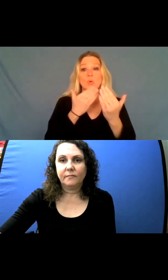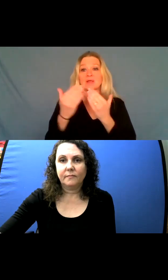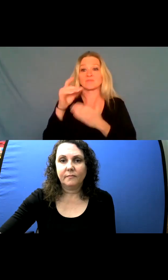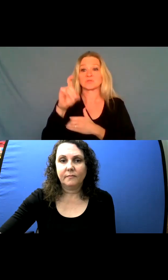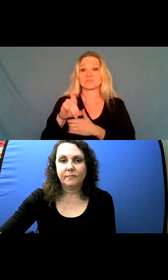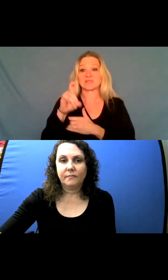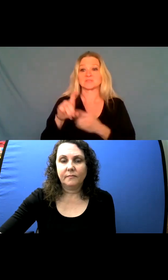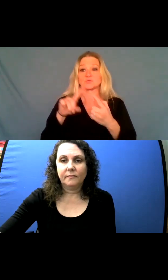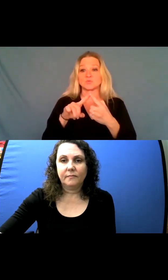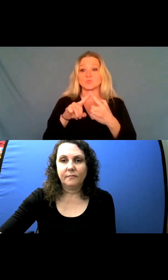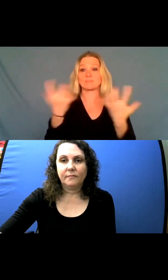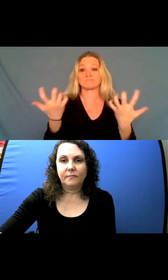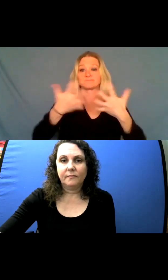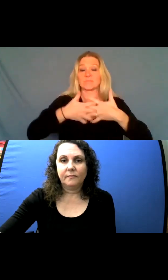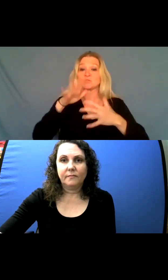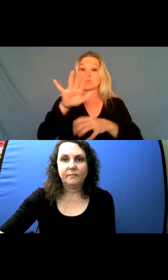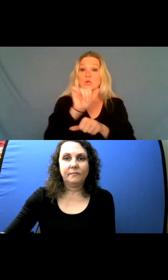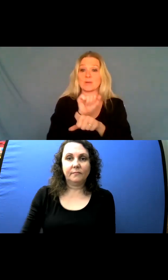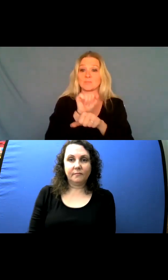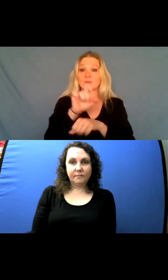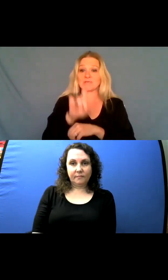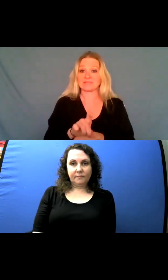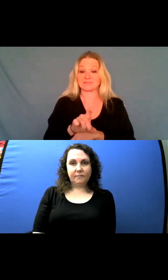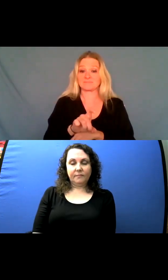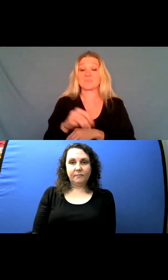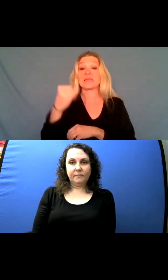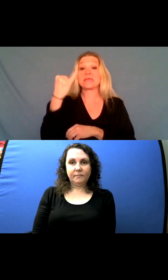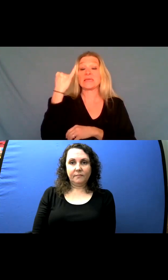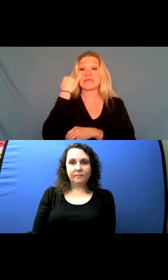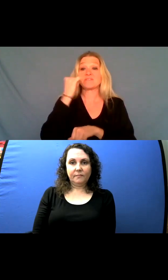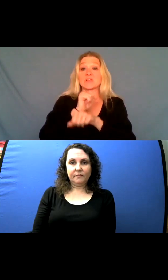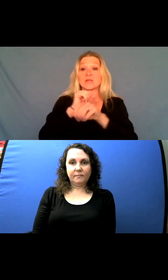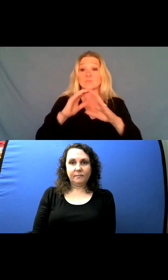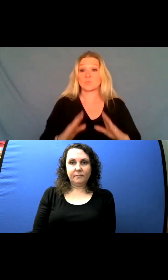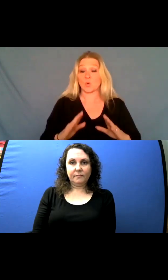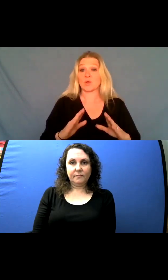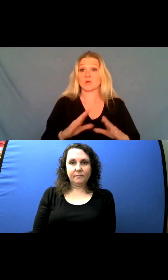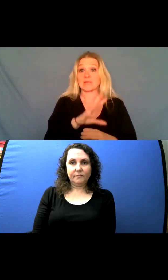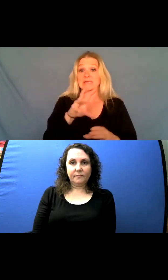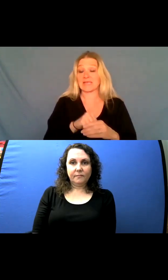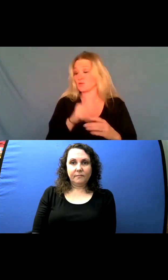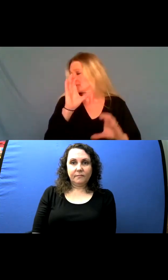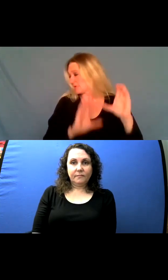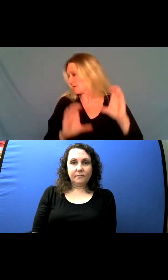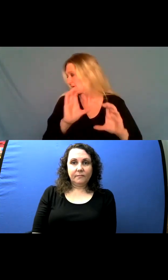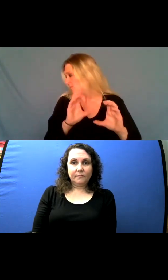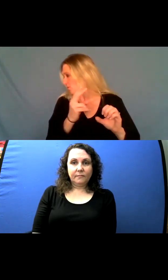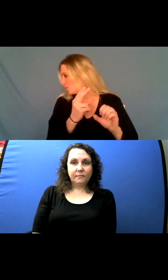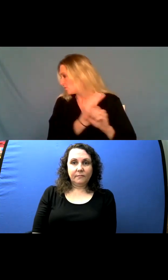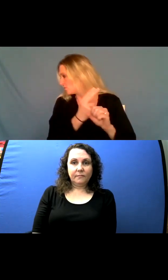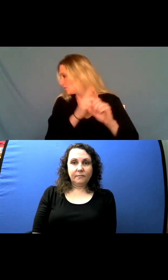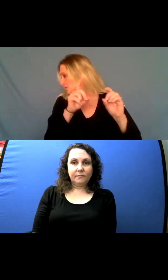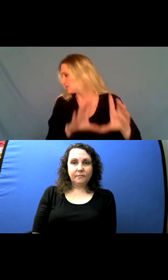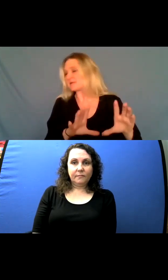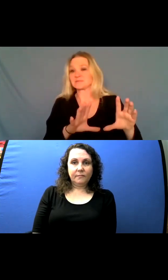meet their employment needs. If an employer engages in a chemical use and impairment testing